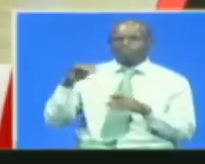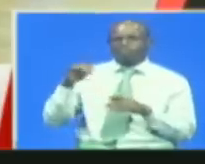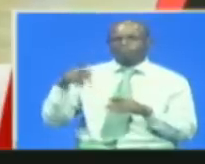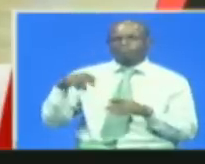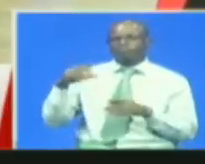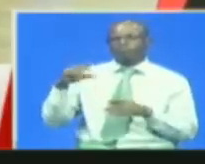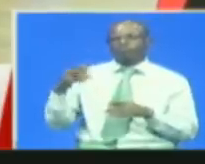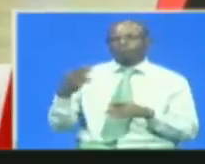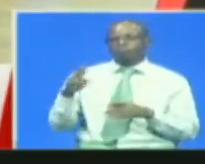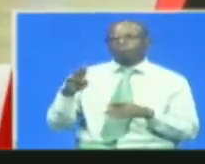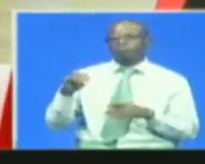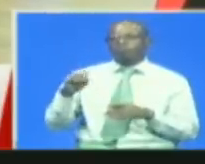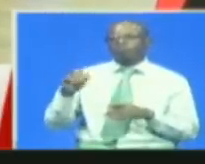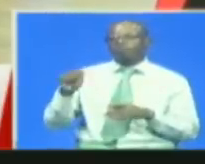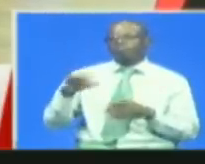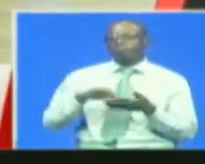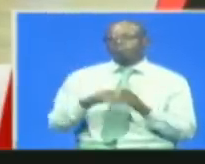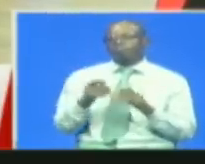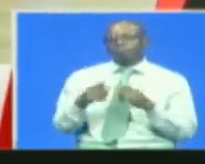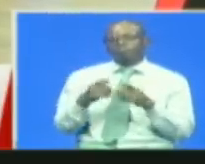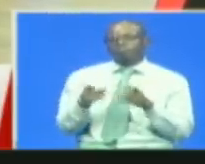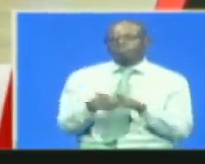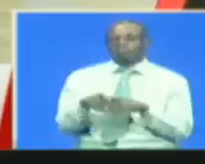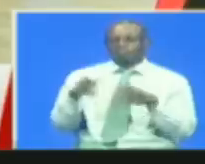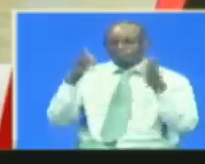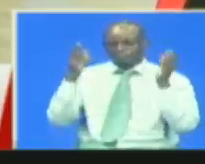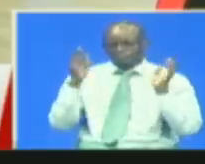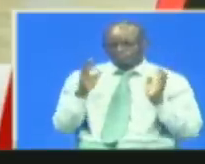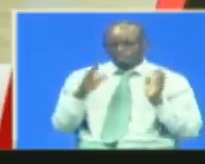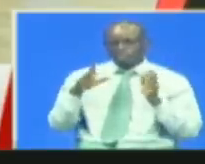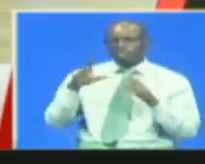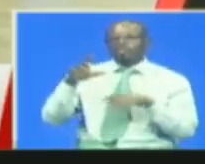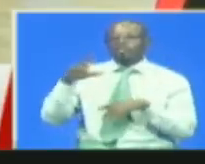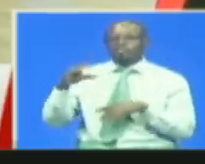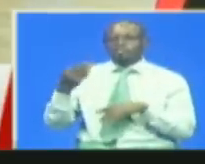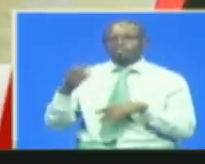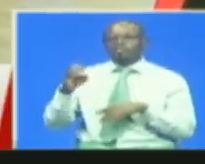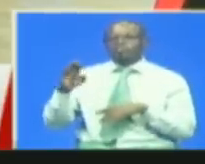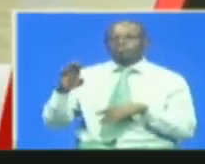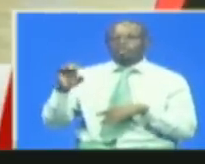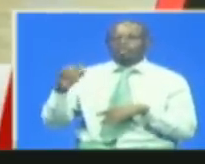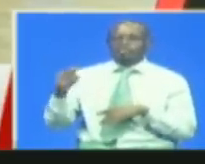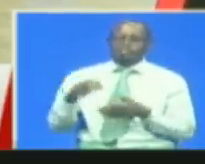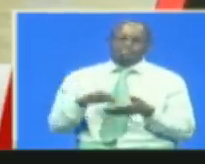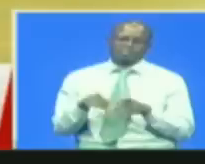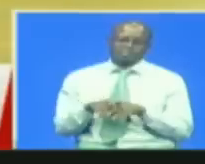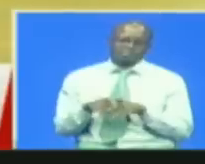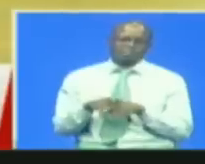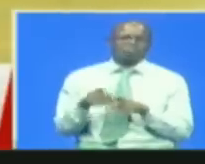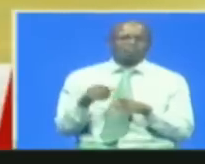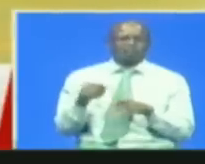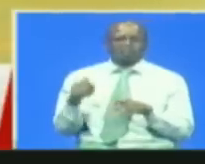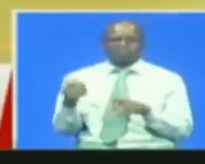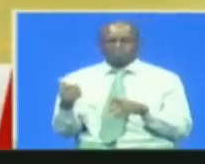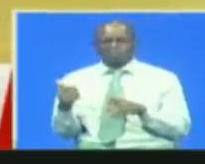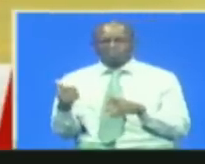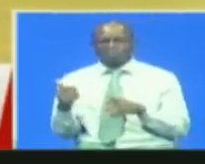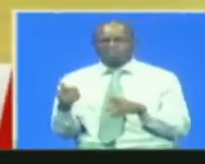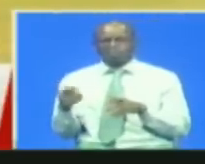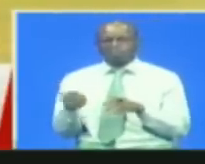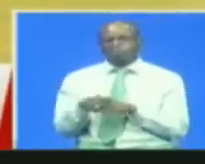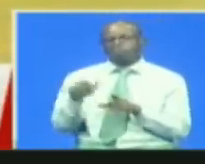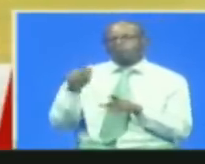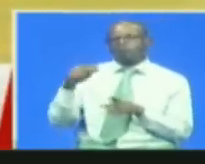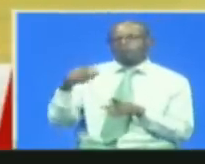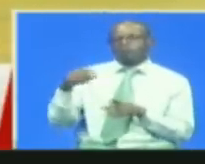Kenya Prisons, Edith Wissa, KCB's Lauren Chebet, Pipeline captain Triza Tuka are the team's middle blockers, while Agrippina Kundu is the